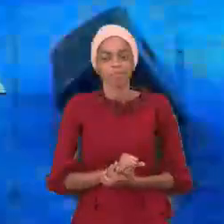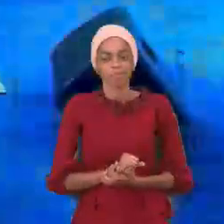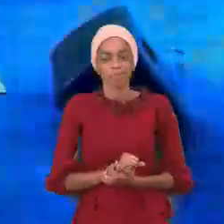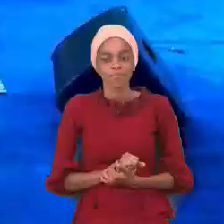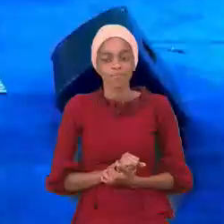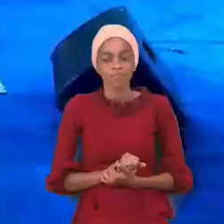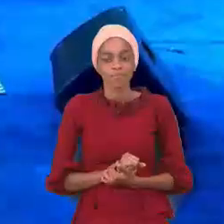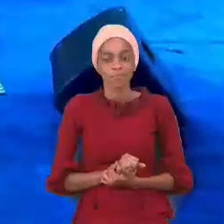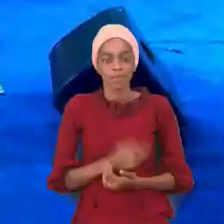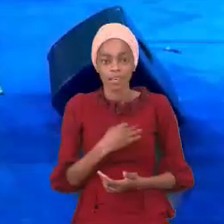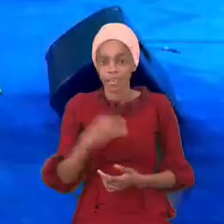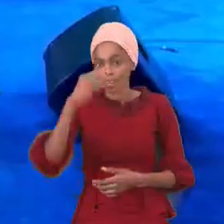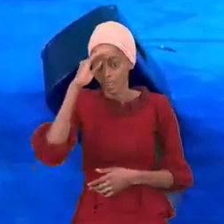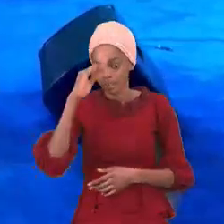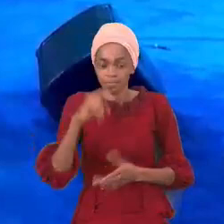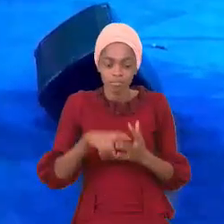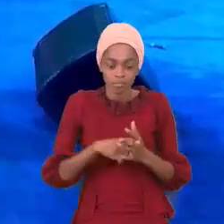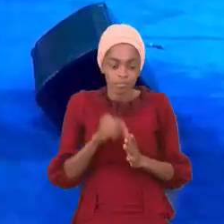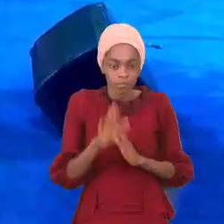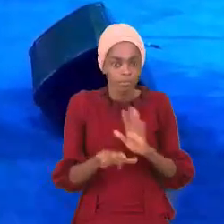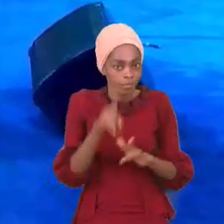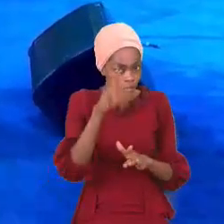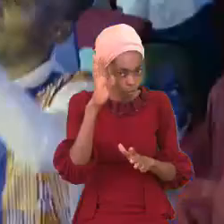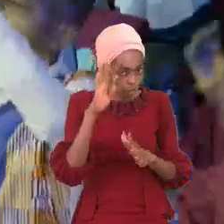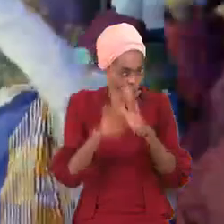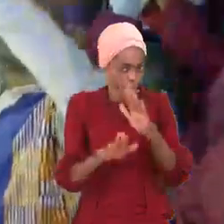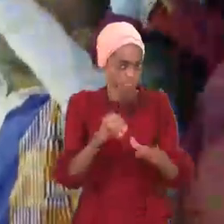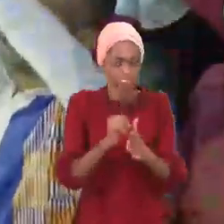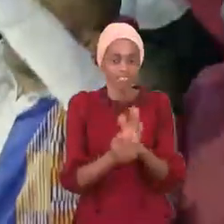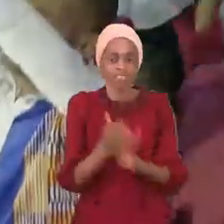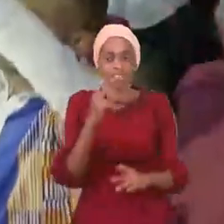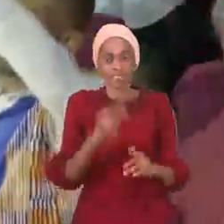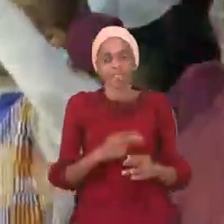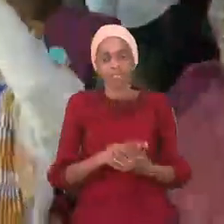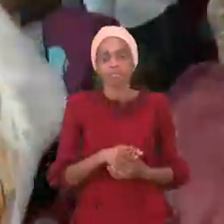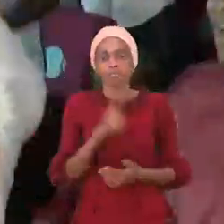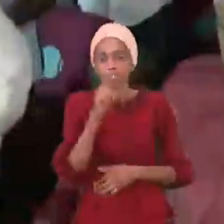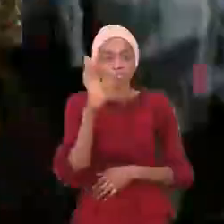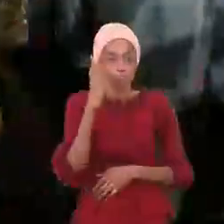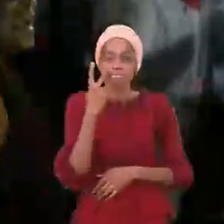He started walking. You will walk. You will see.